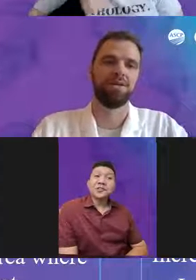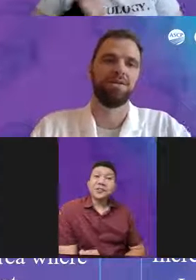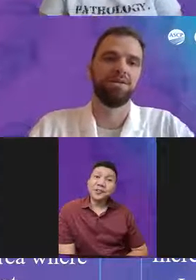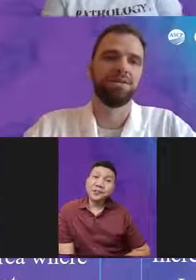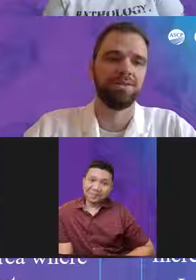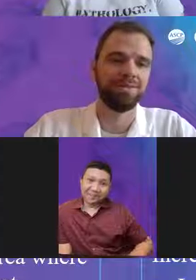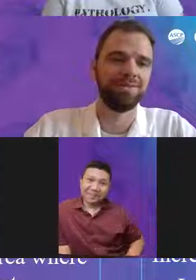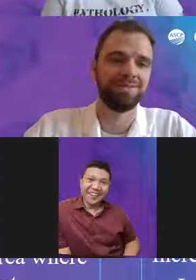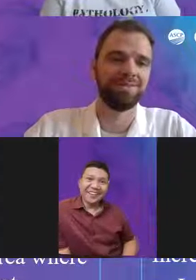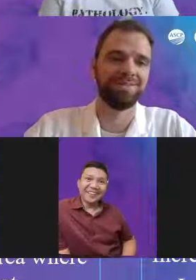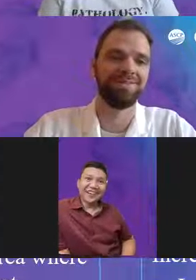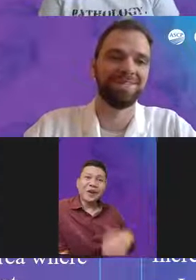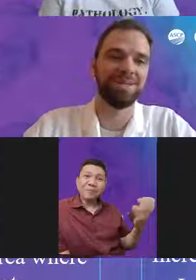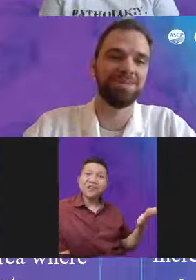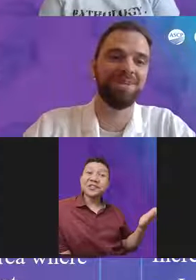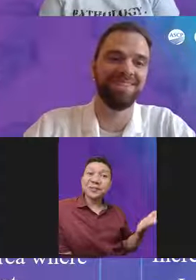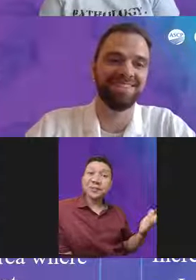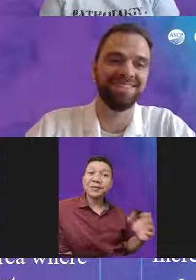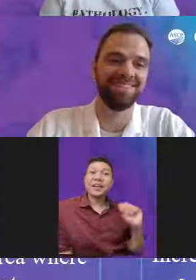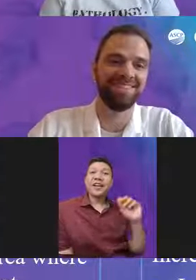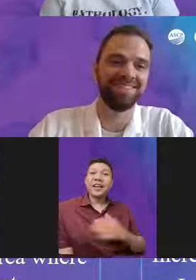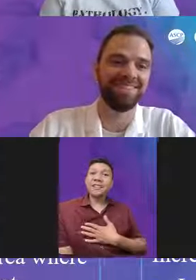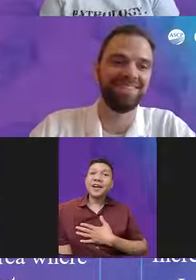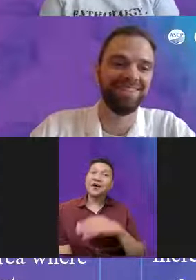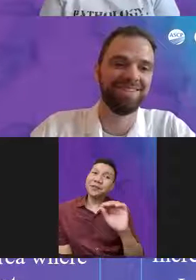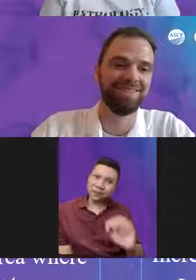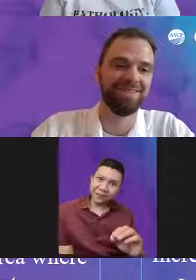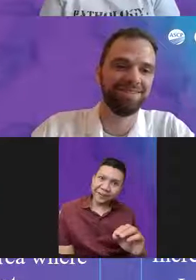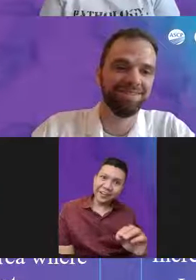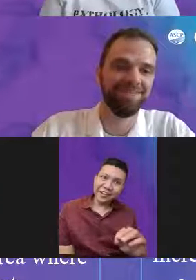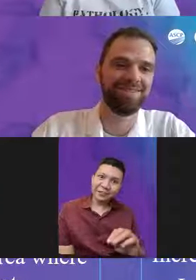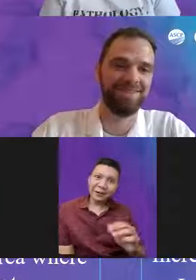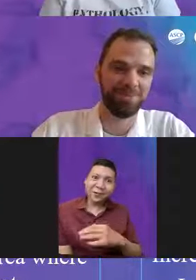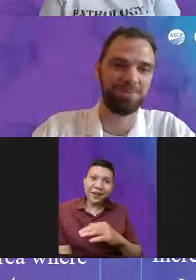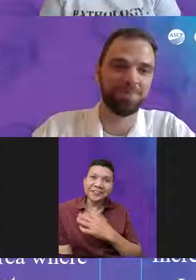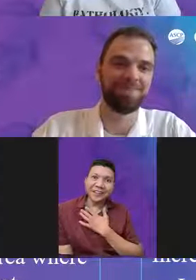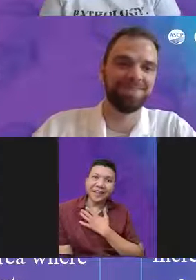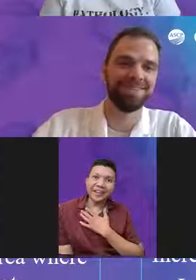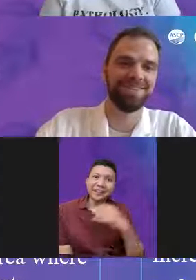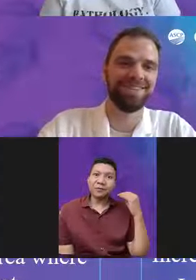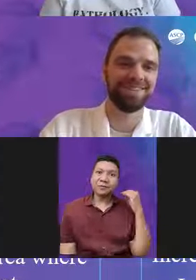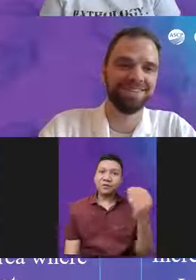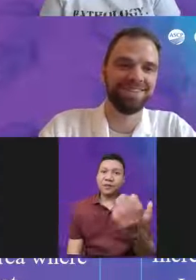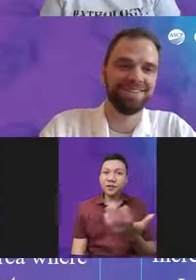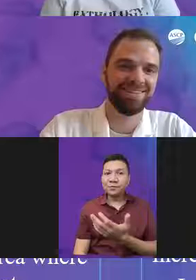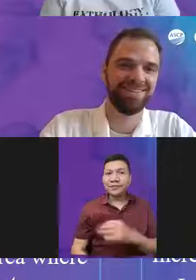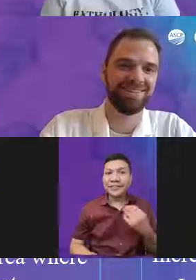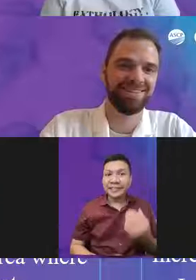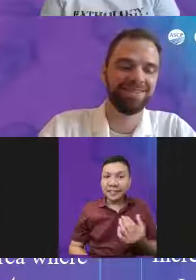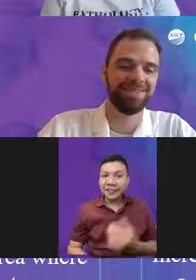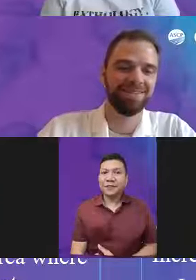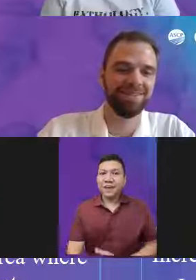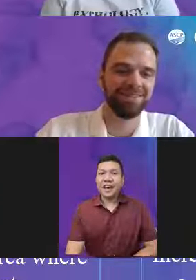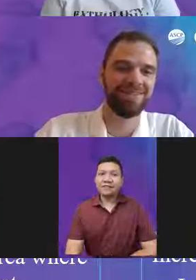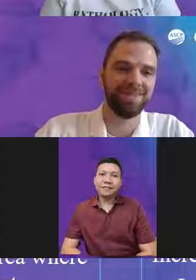Automation is good. Automation is good, but it's not always perfect. And it requires that, you know, that human